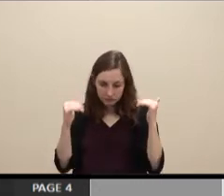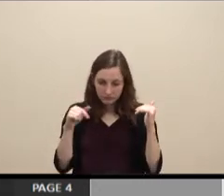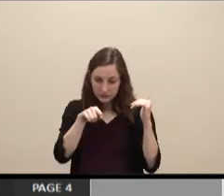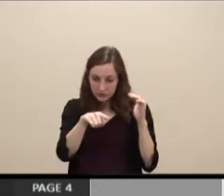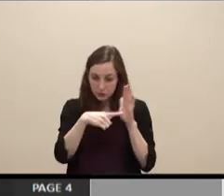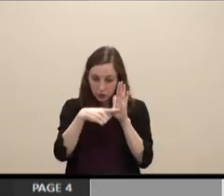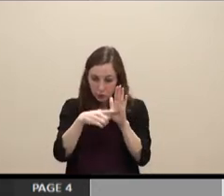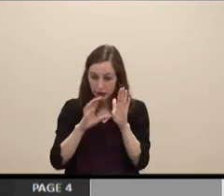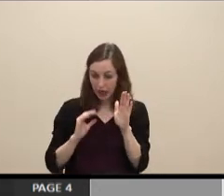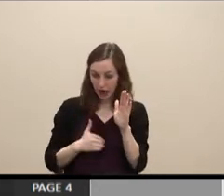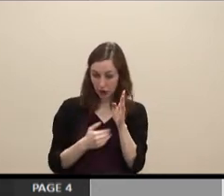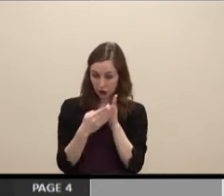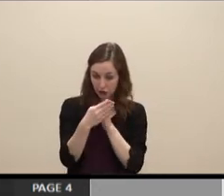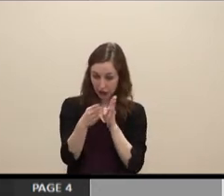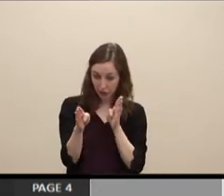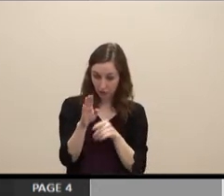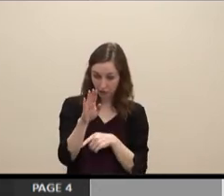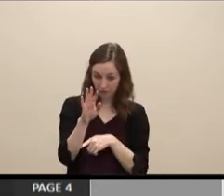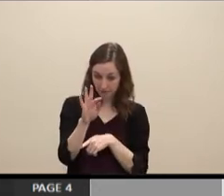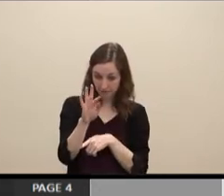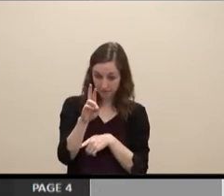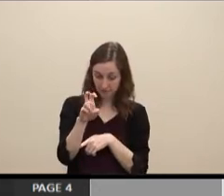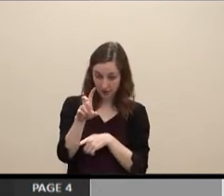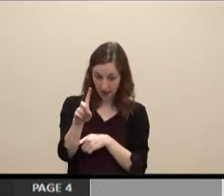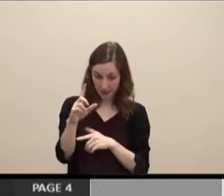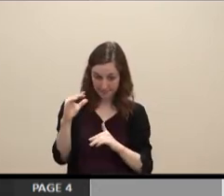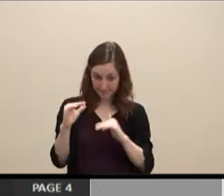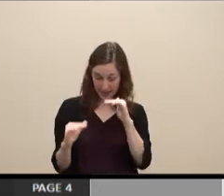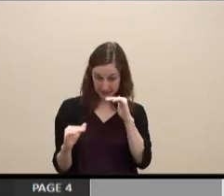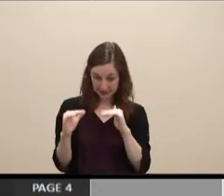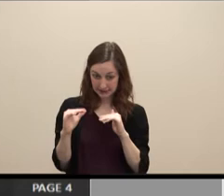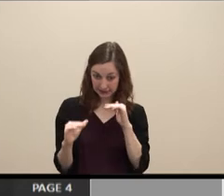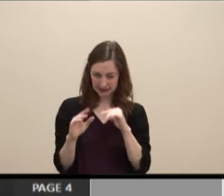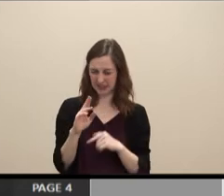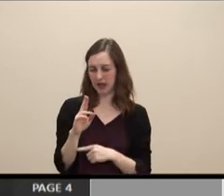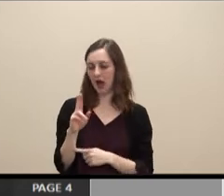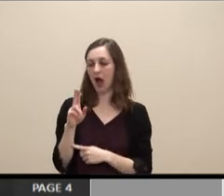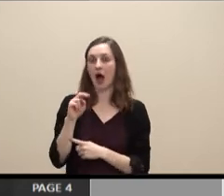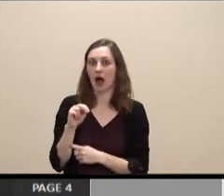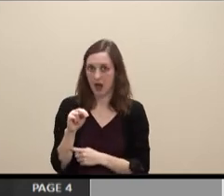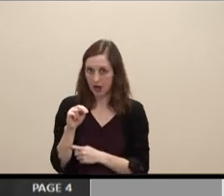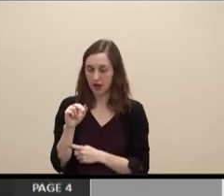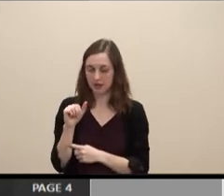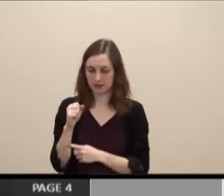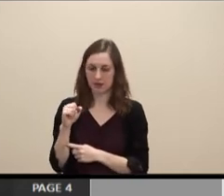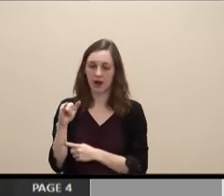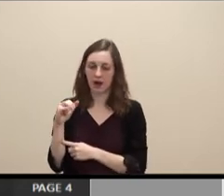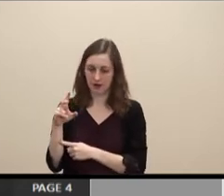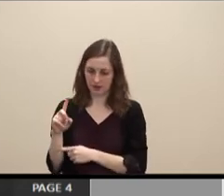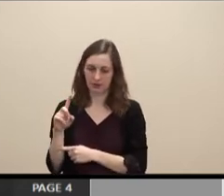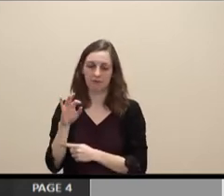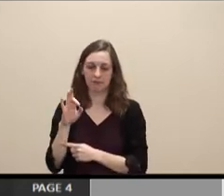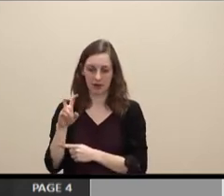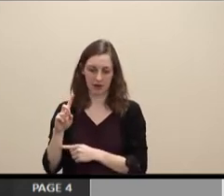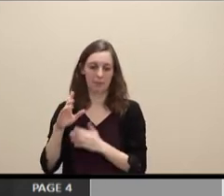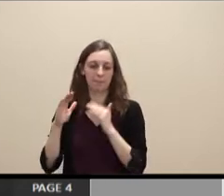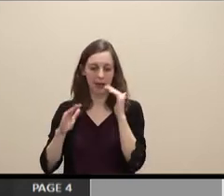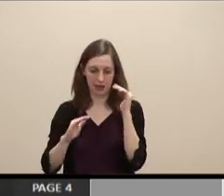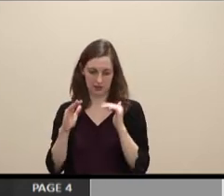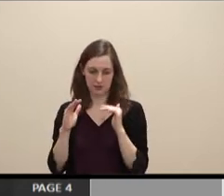shows you what our general fund unassigned fund balance is. And this is, at the end of last year, we ended up with